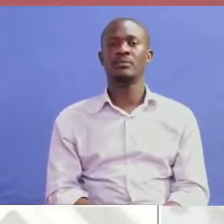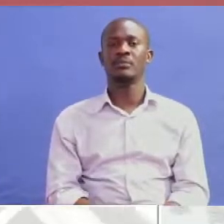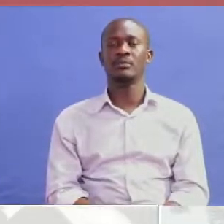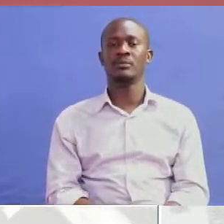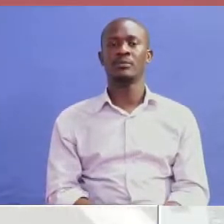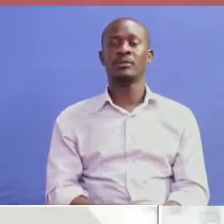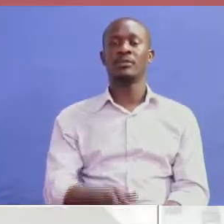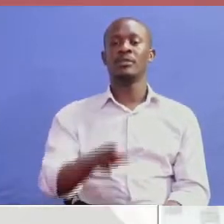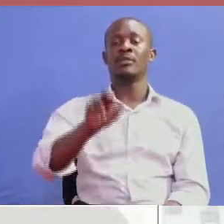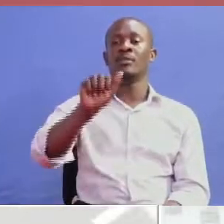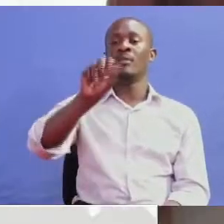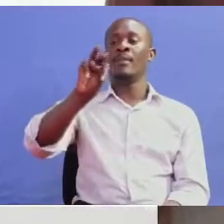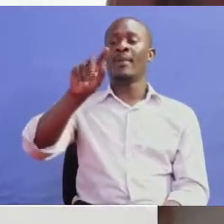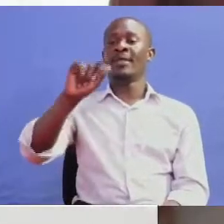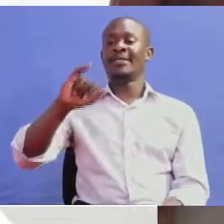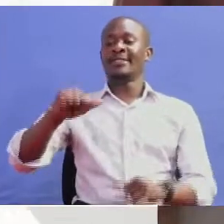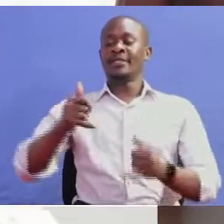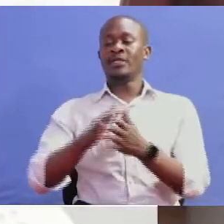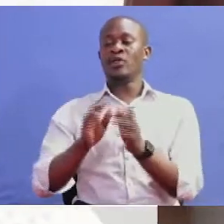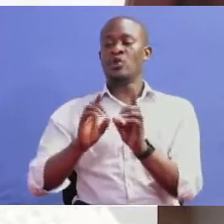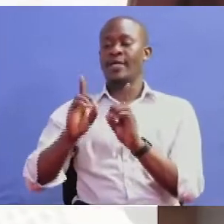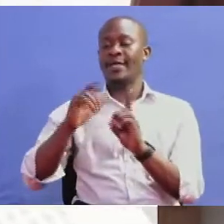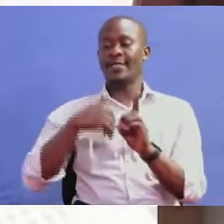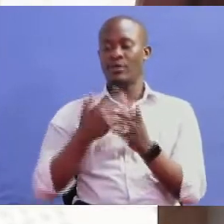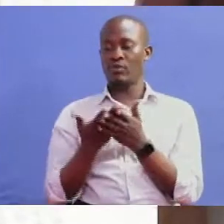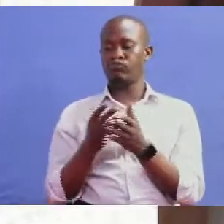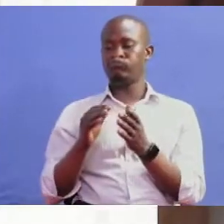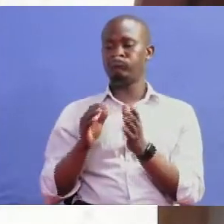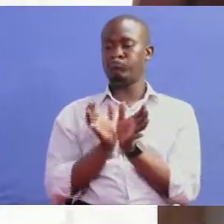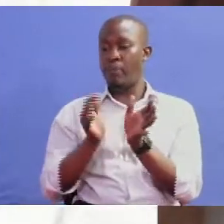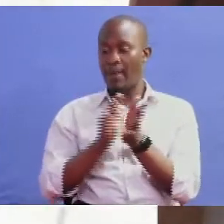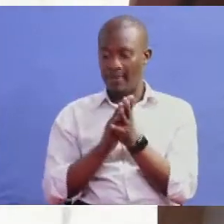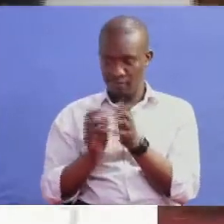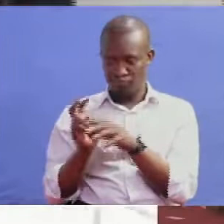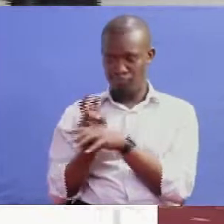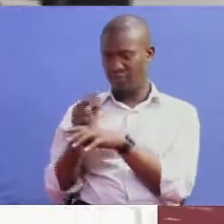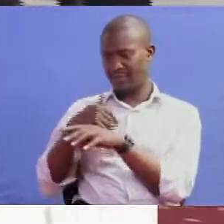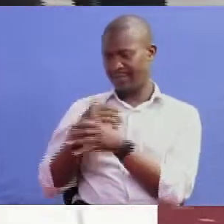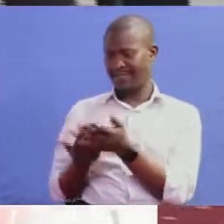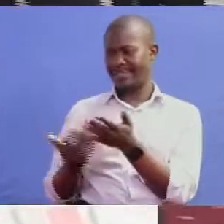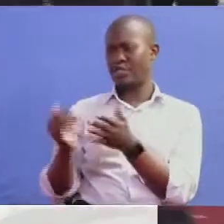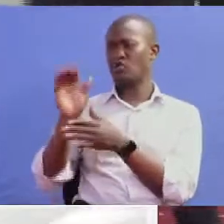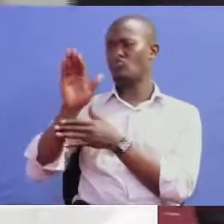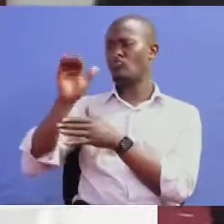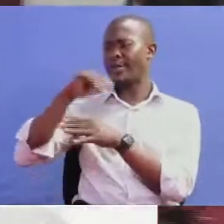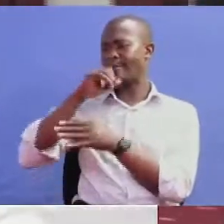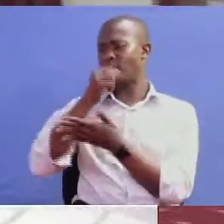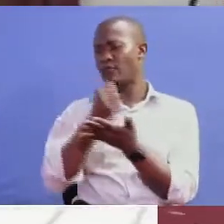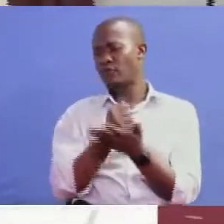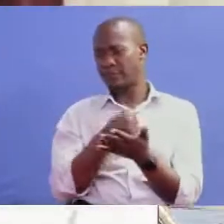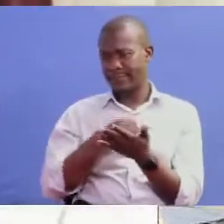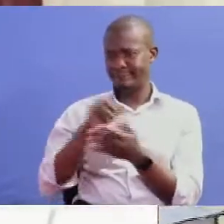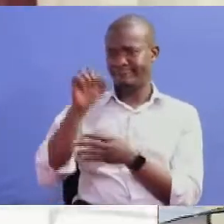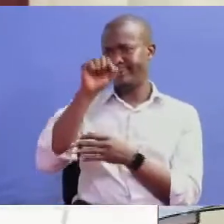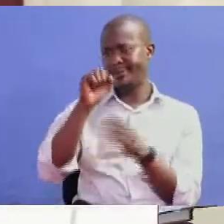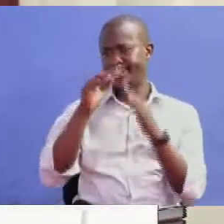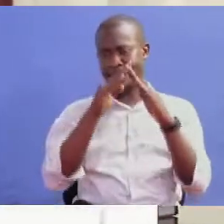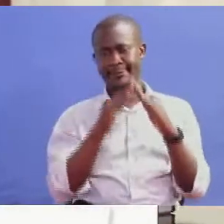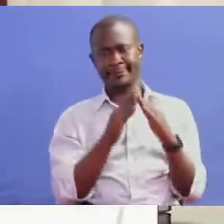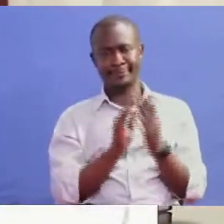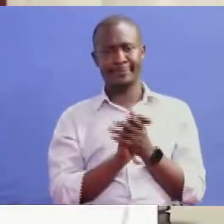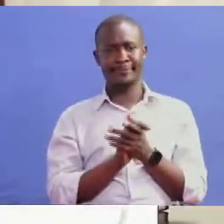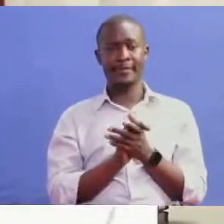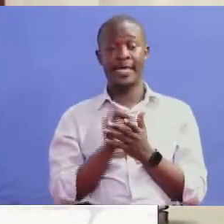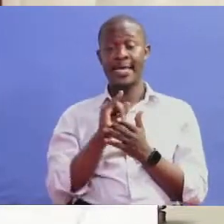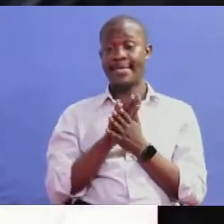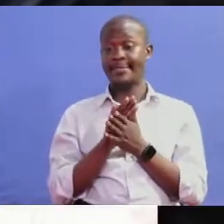Renson Mulele Igonga is the new Director of Public Prosecutions after he was sworn into office today at State House, Nairobi. Igonga is an